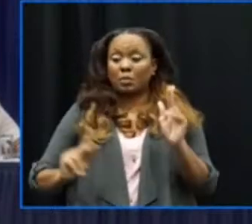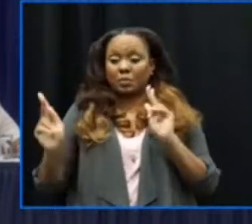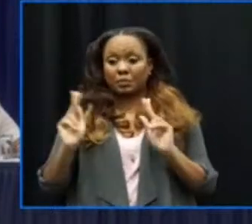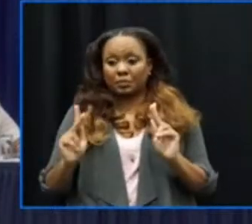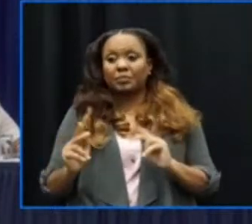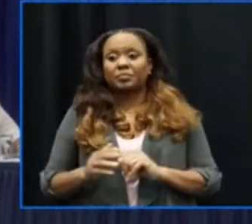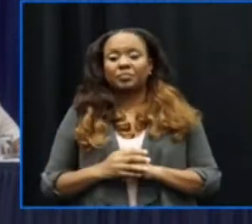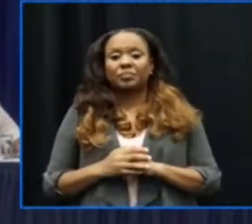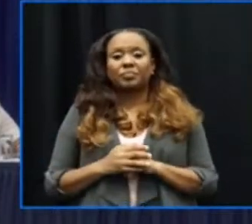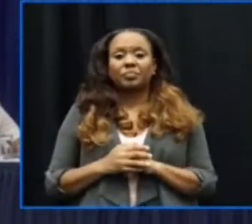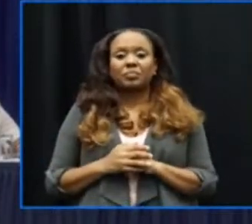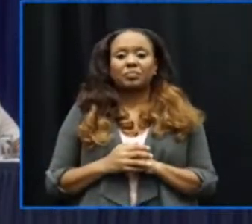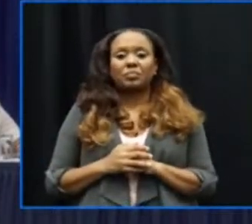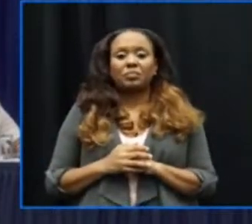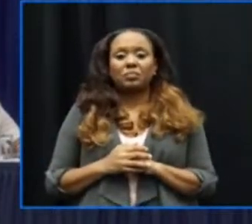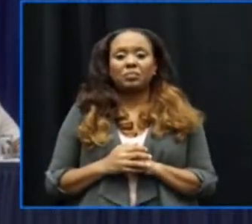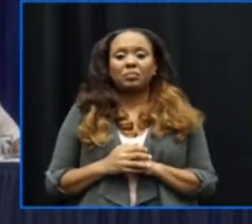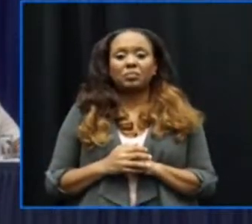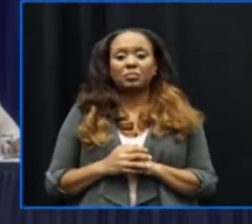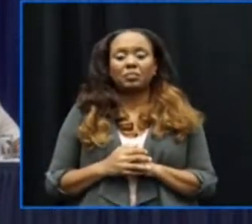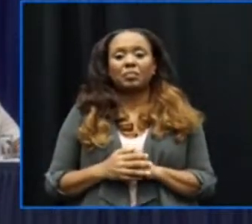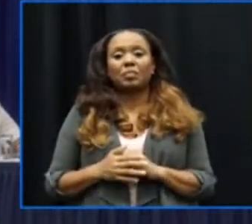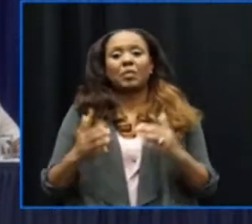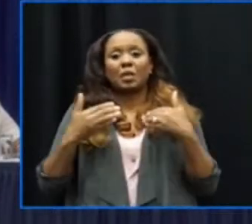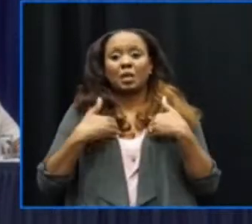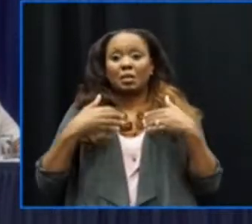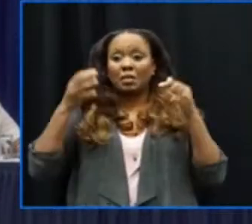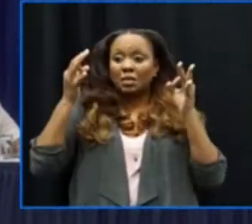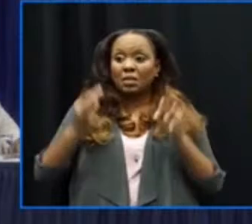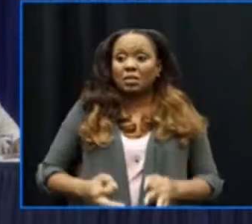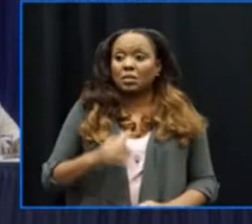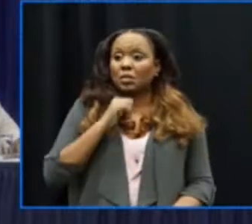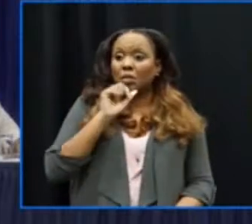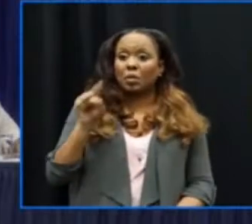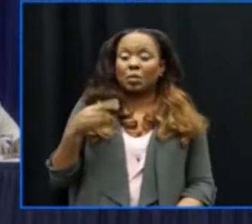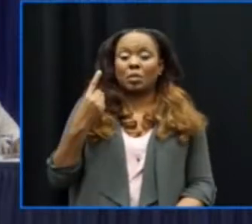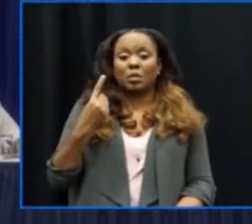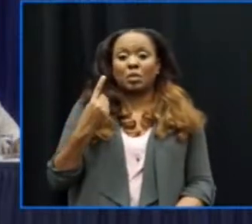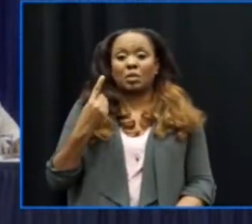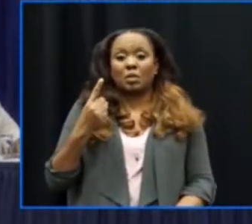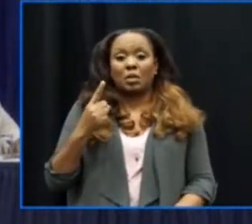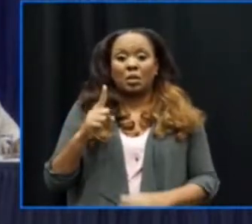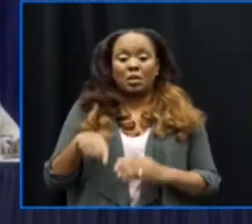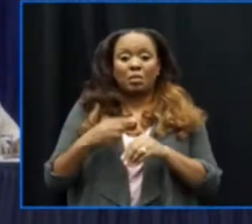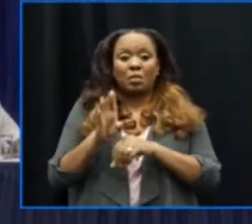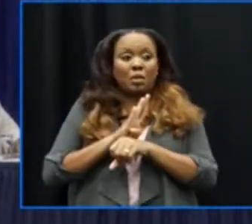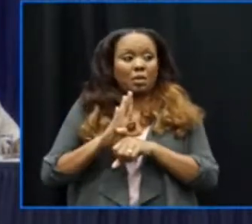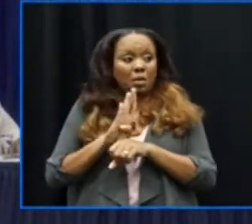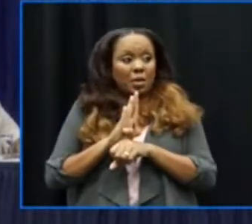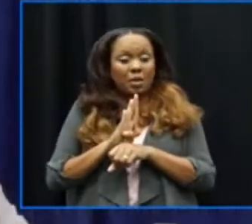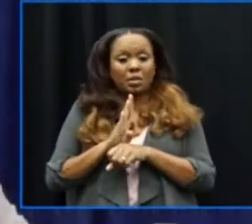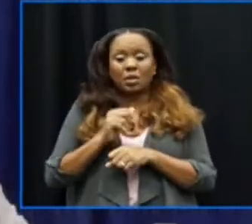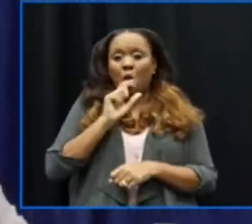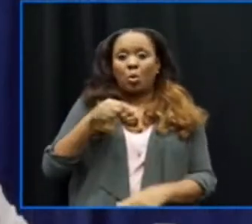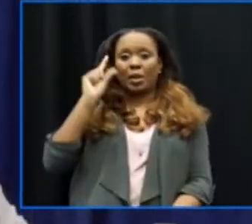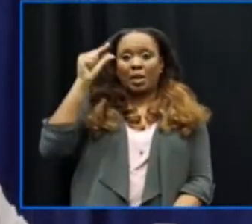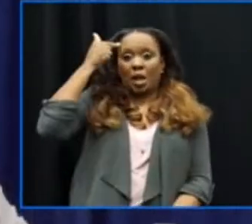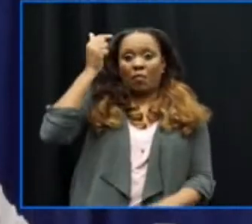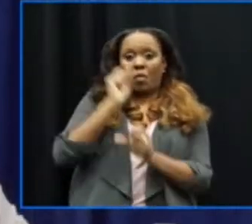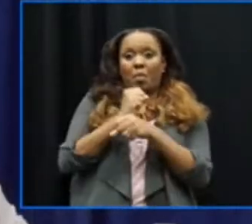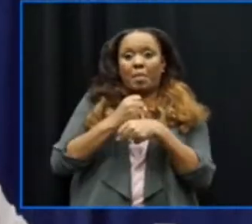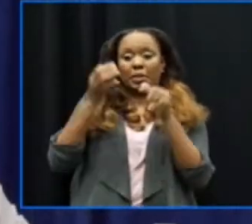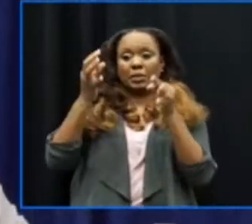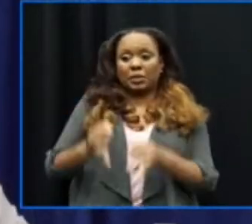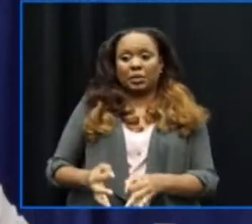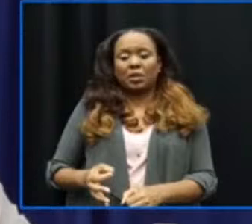there are decisions that go beyond government alone, and to that extent, the social partnership has been an integral